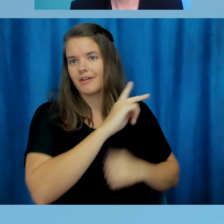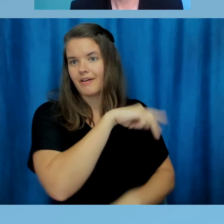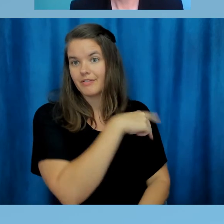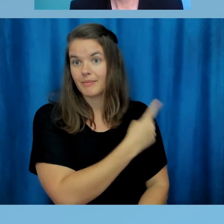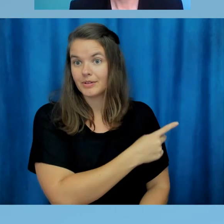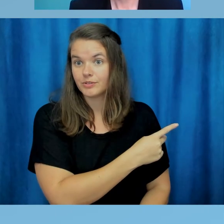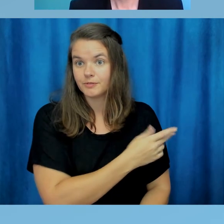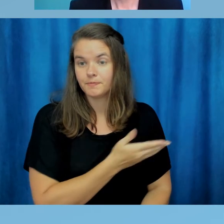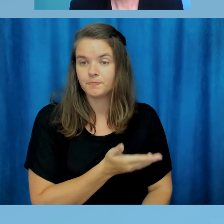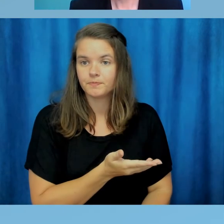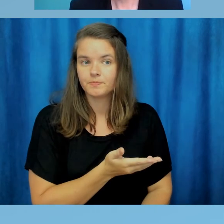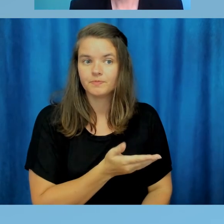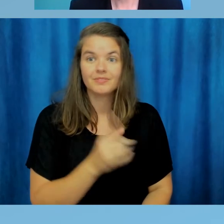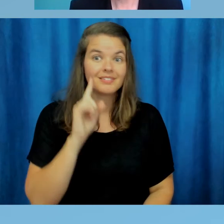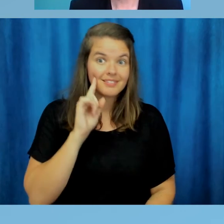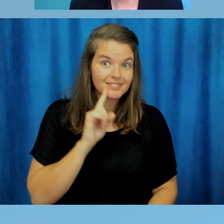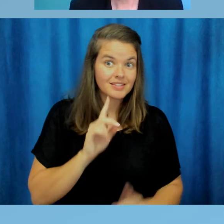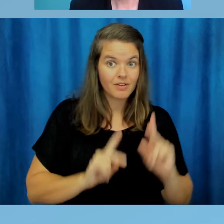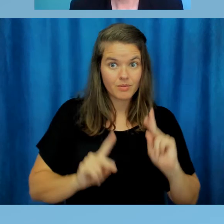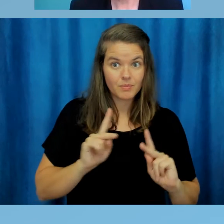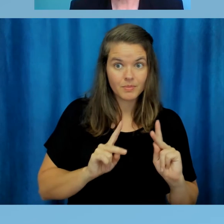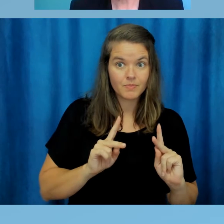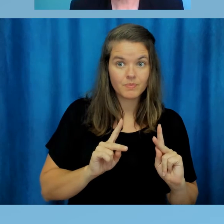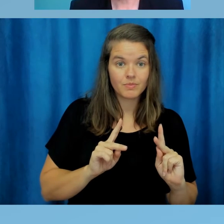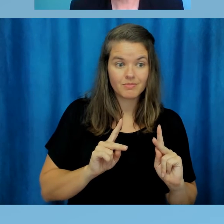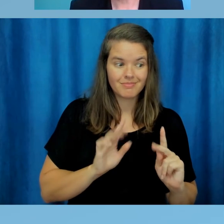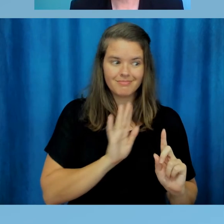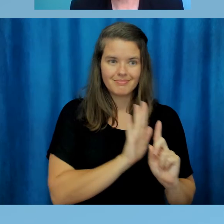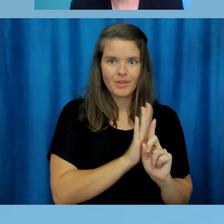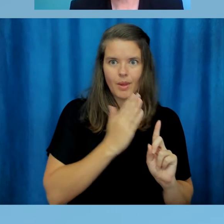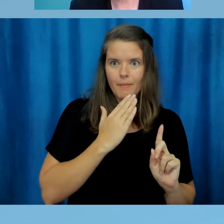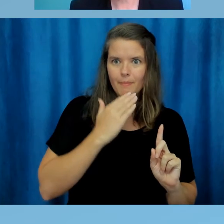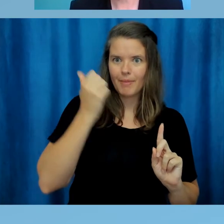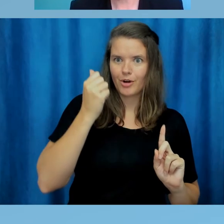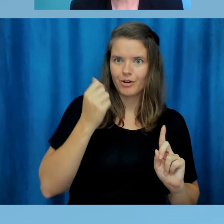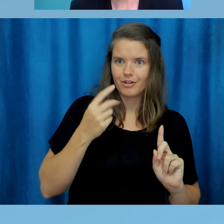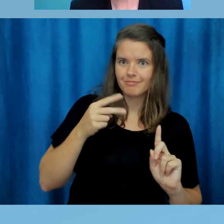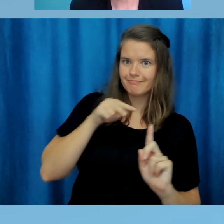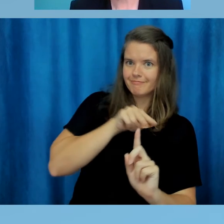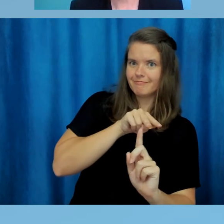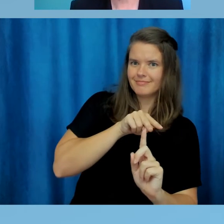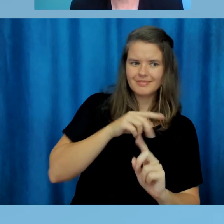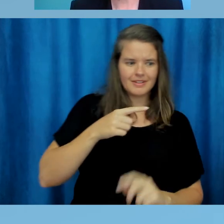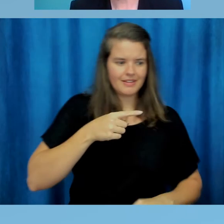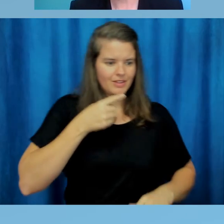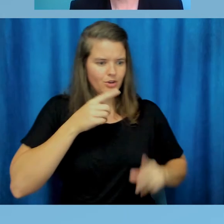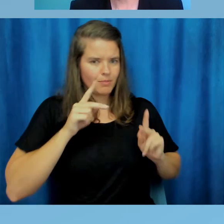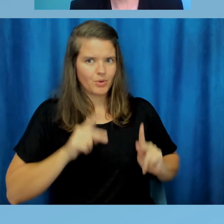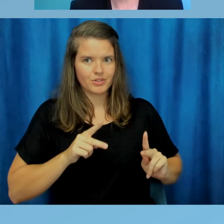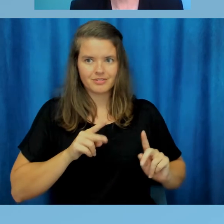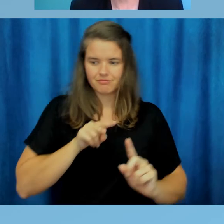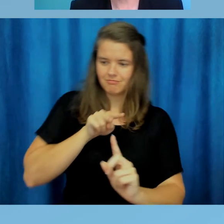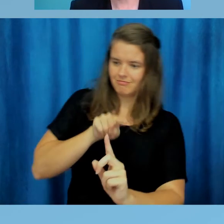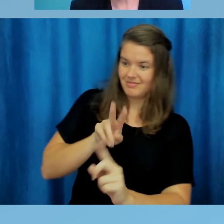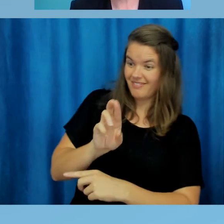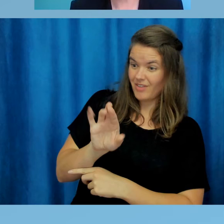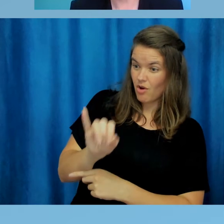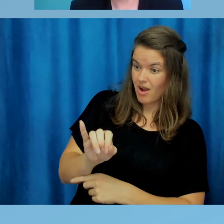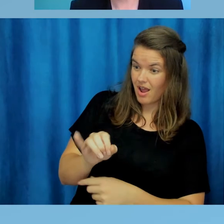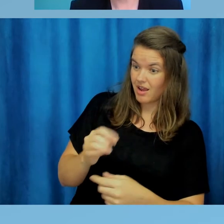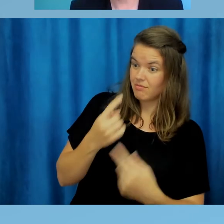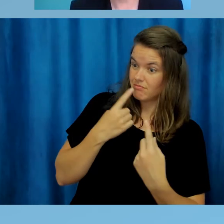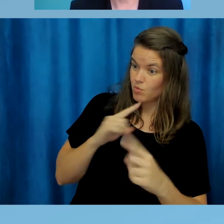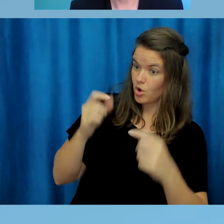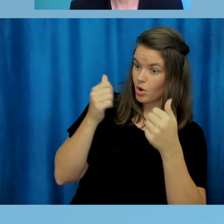patient. Deaf people are in a better position than hearing people to identify if VRI